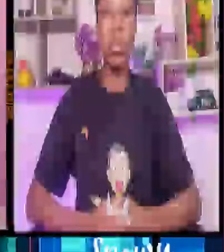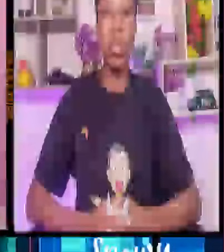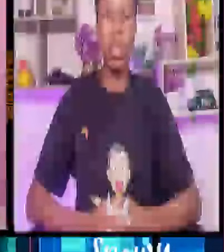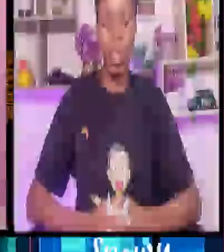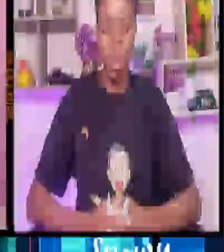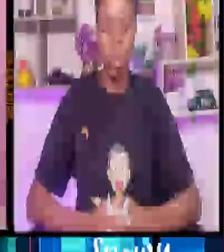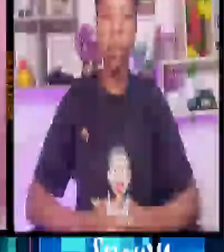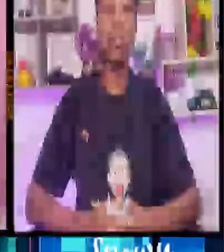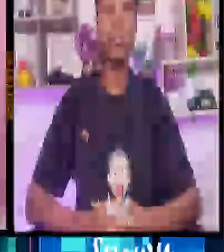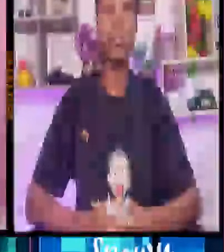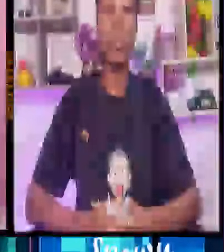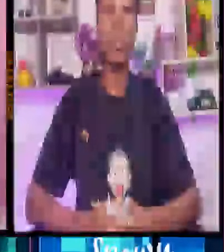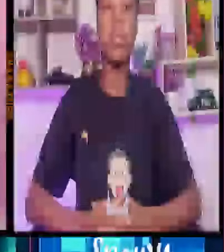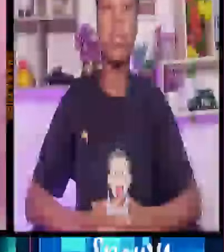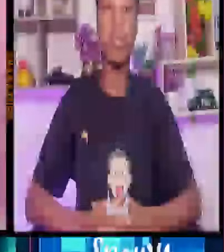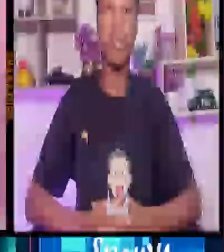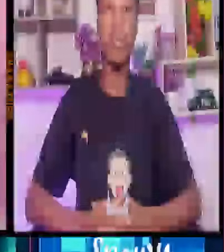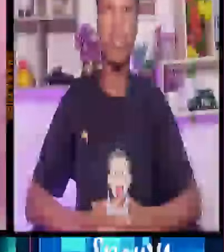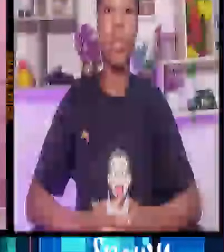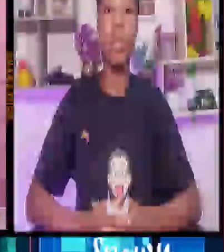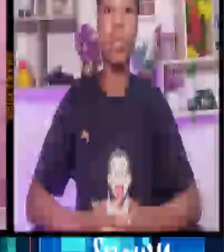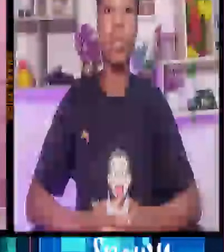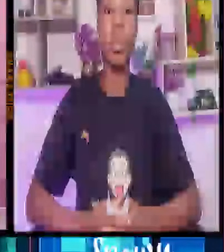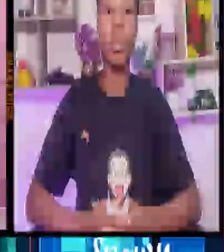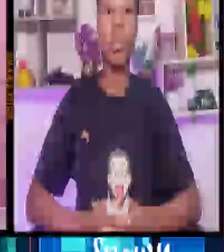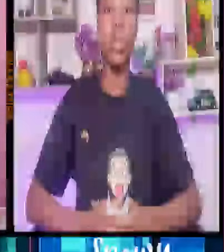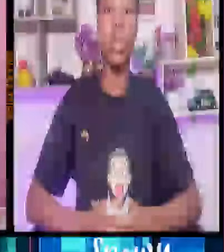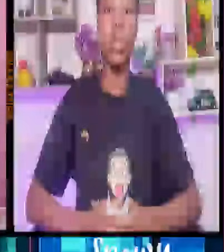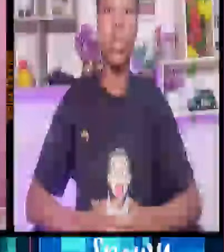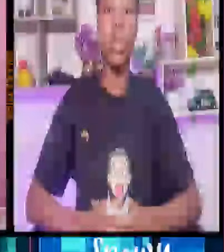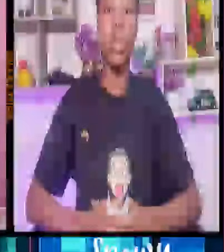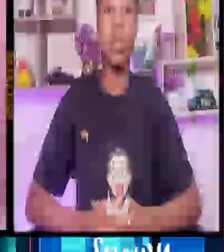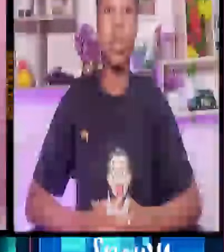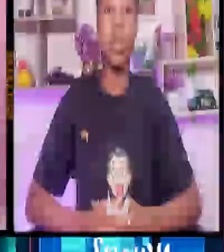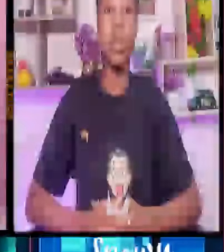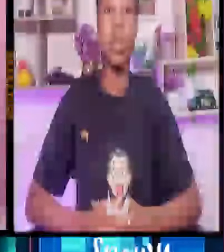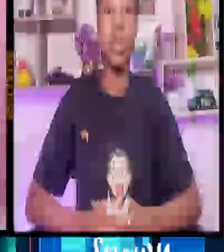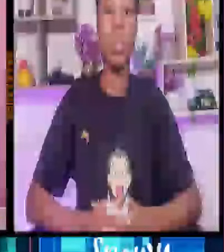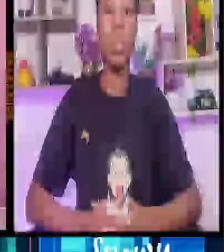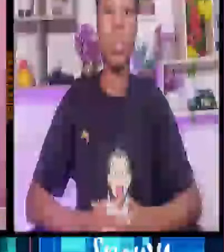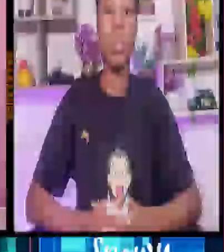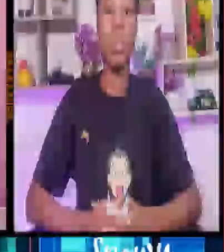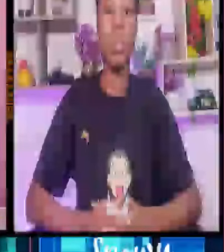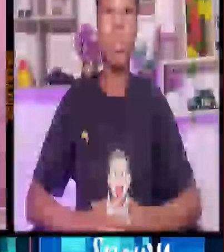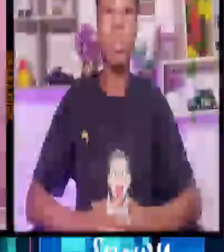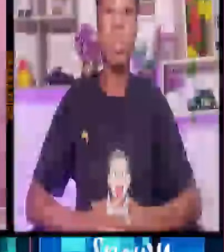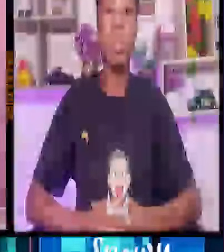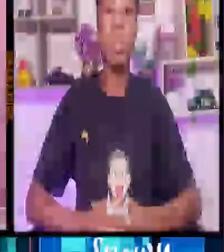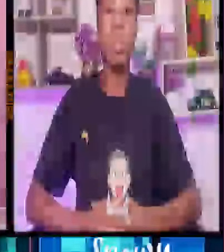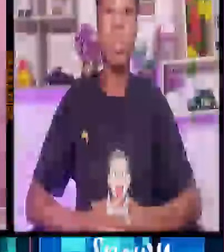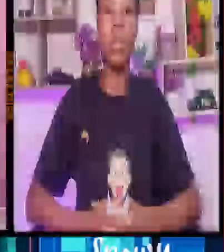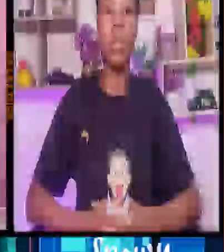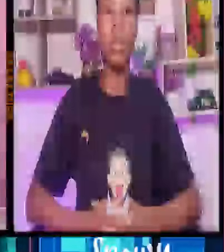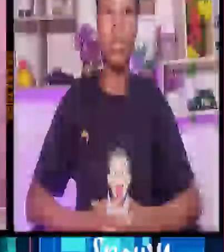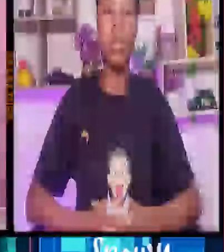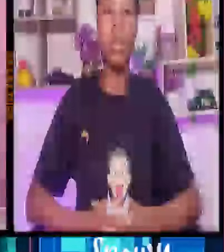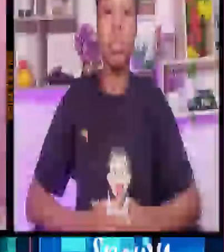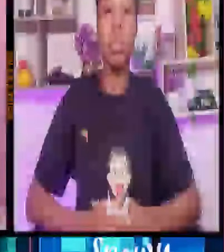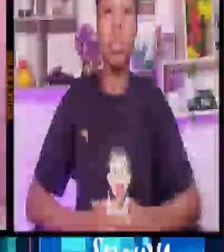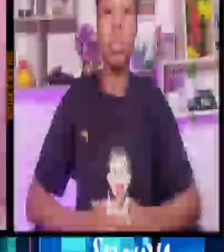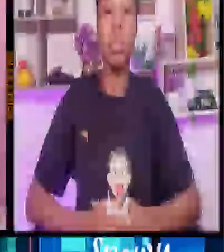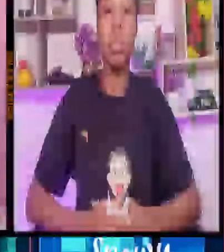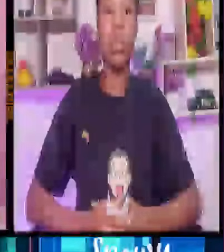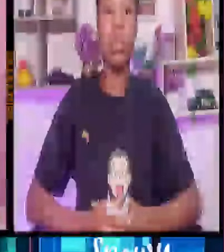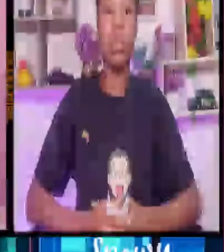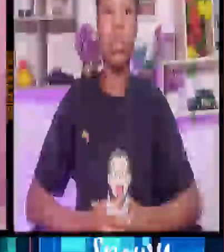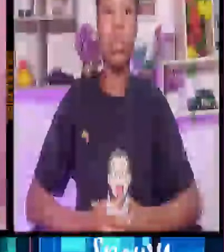win the general elections for us. But I mean, Ken's argument bordered on the fact that if you juxtapose the case of